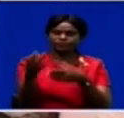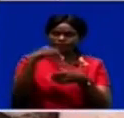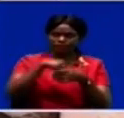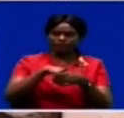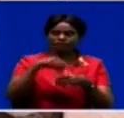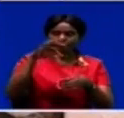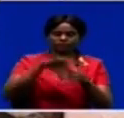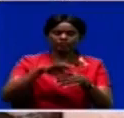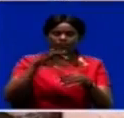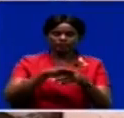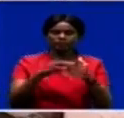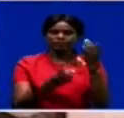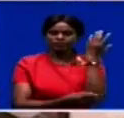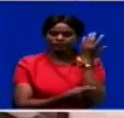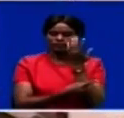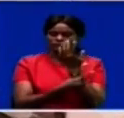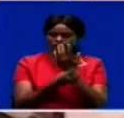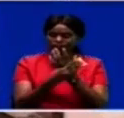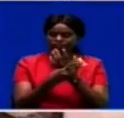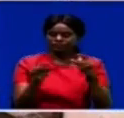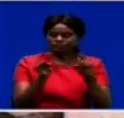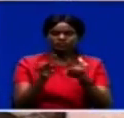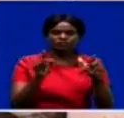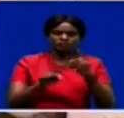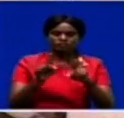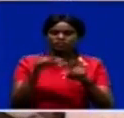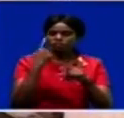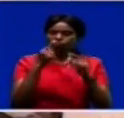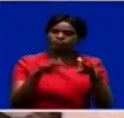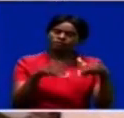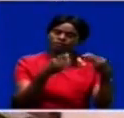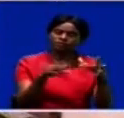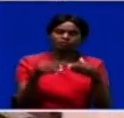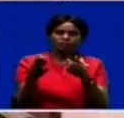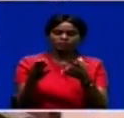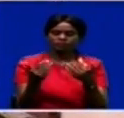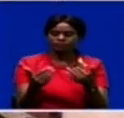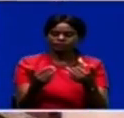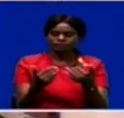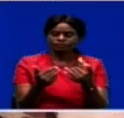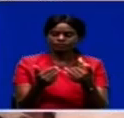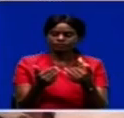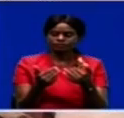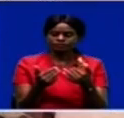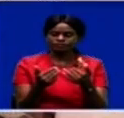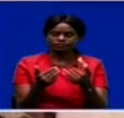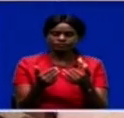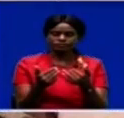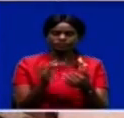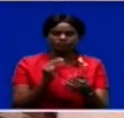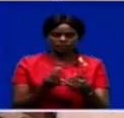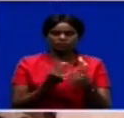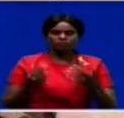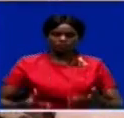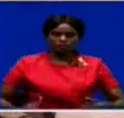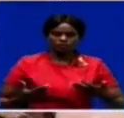vote for development. And the people that are providing development is the Patriotic Front. So we are very grateful